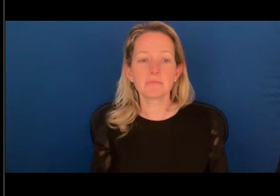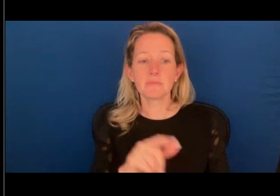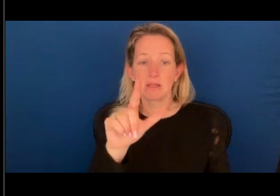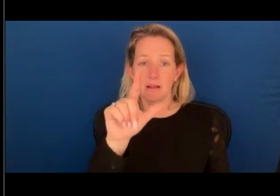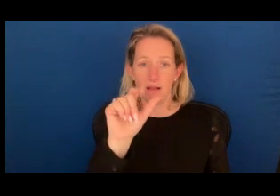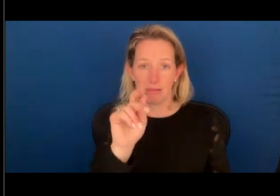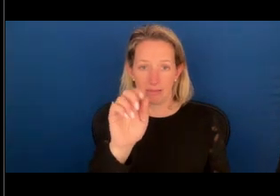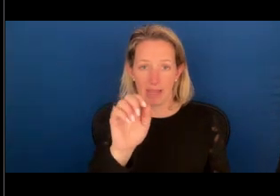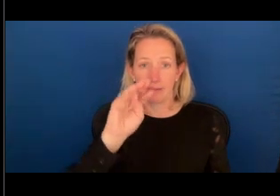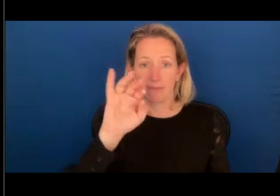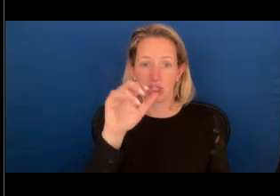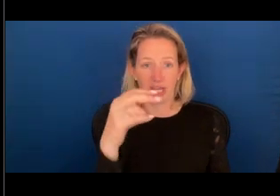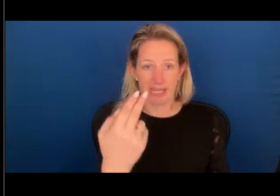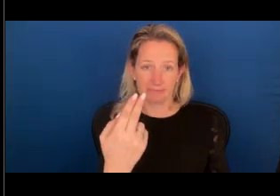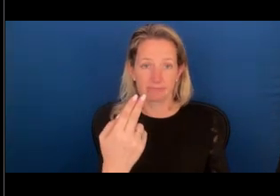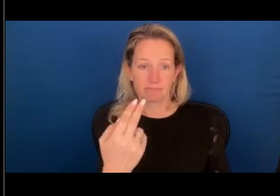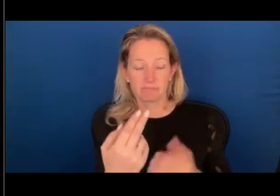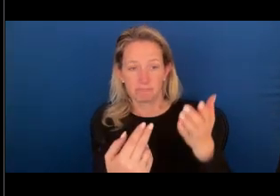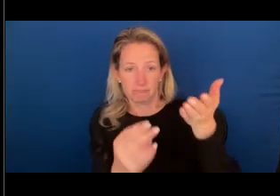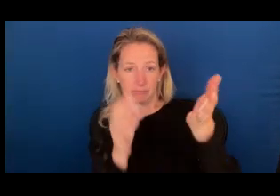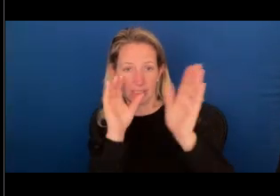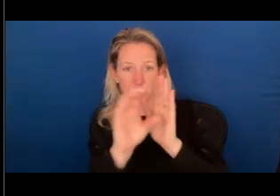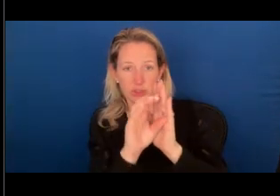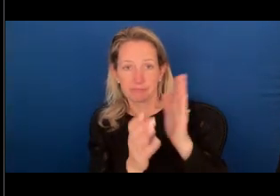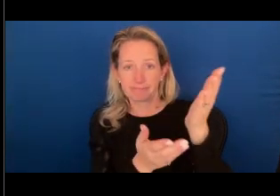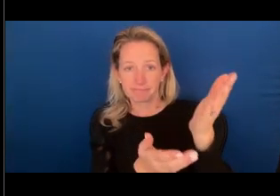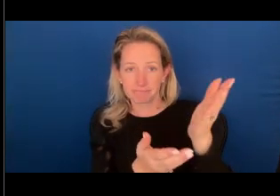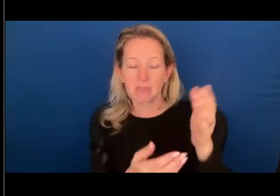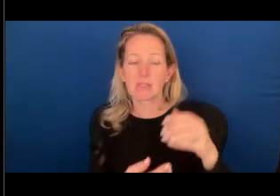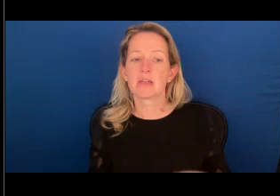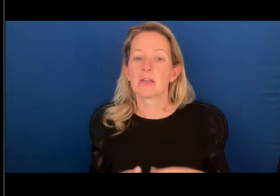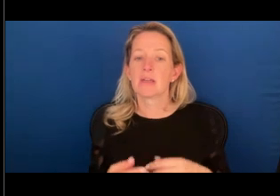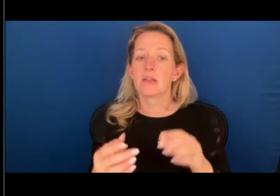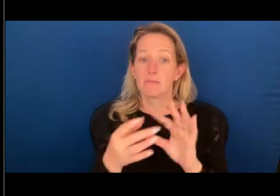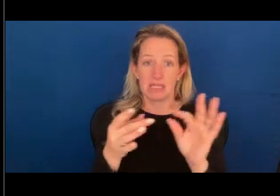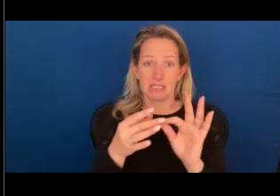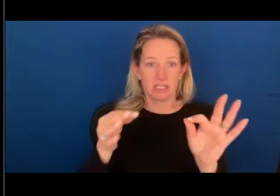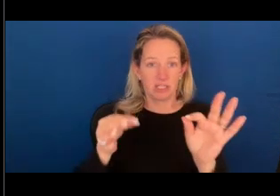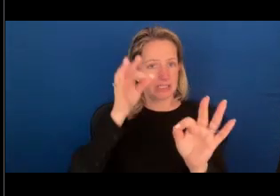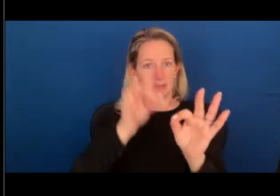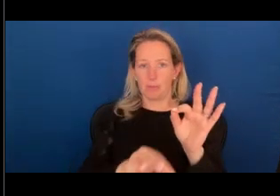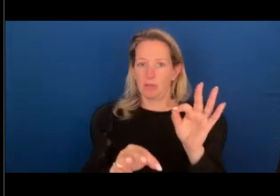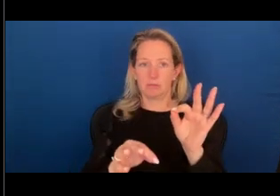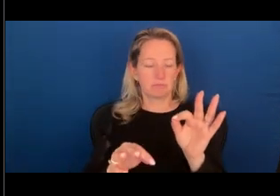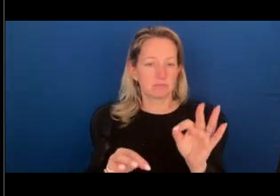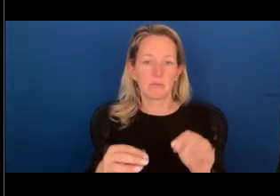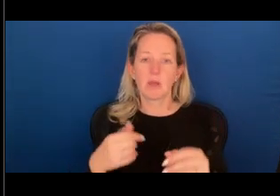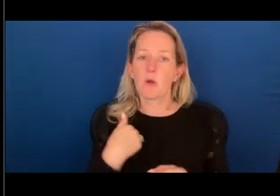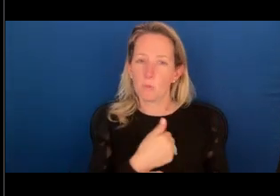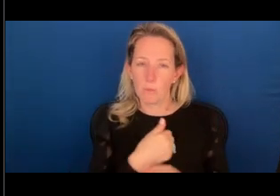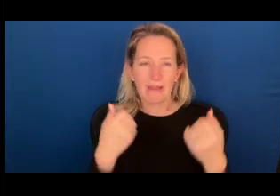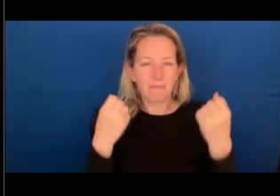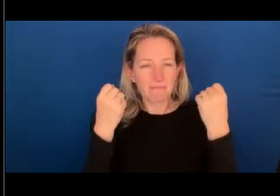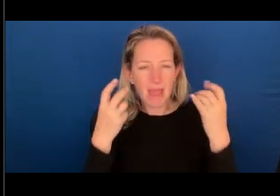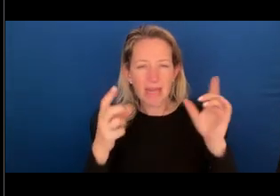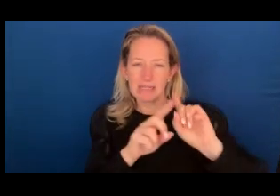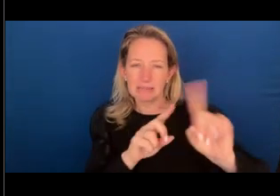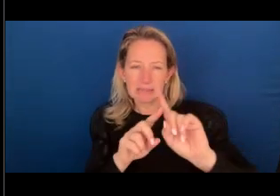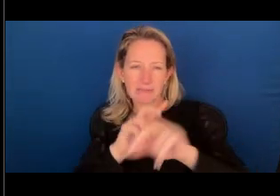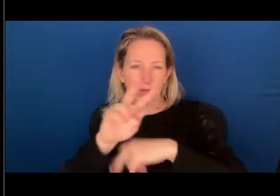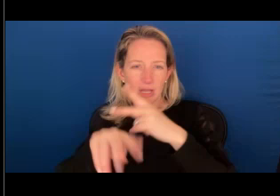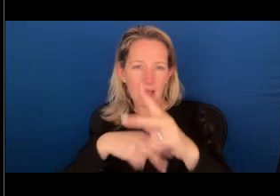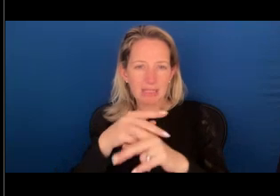here. And the main message is simple. We have about very different types of microplastics, from